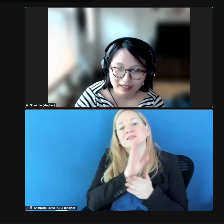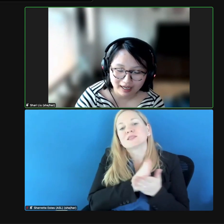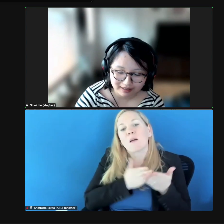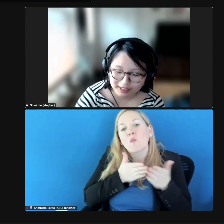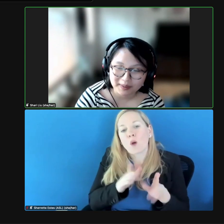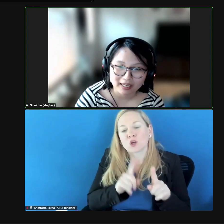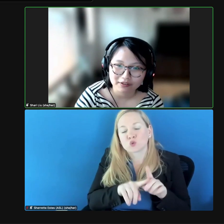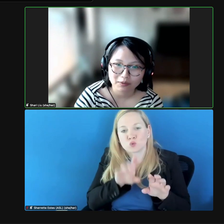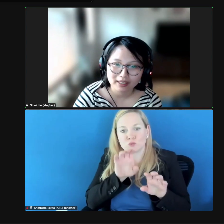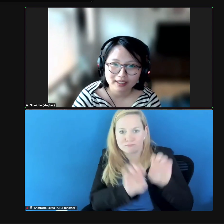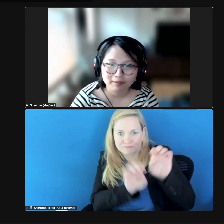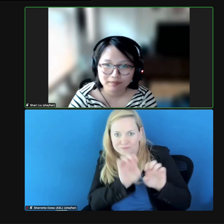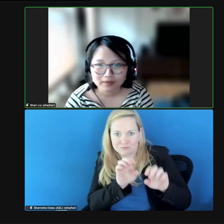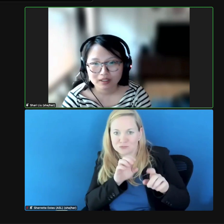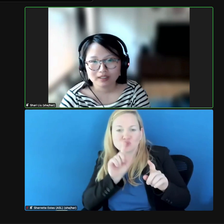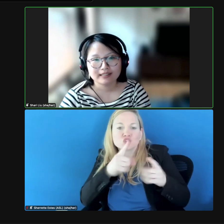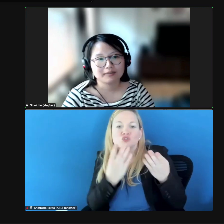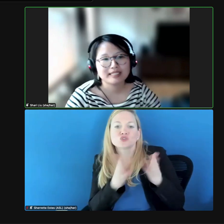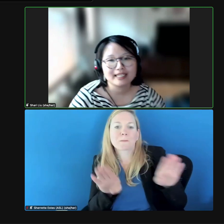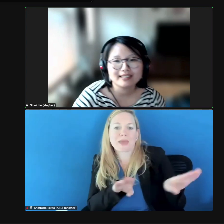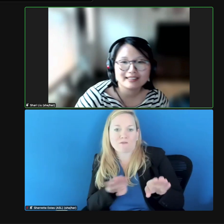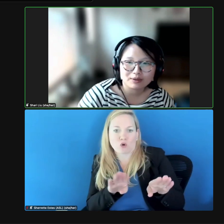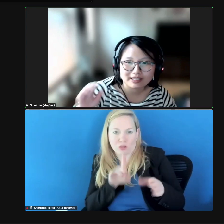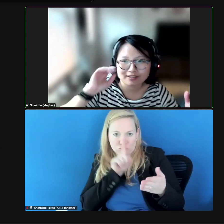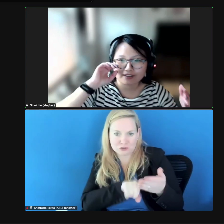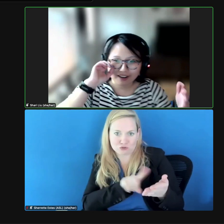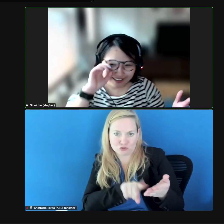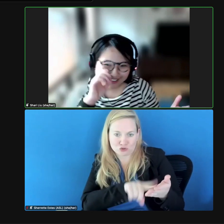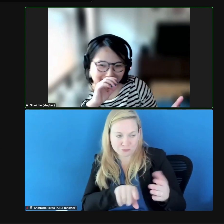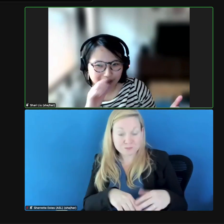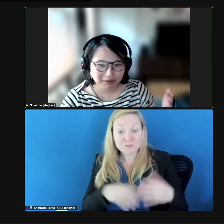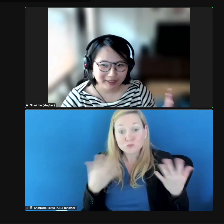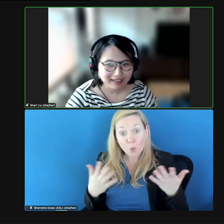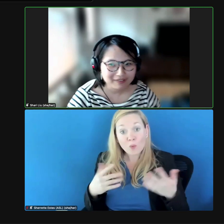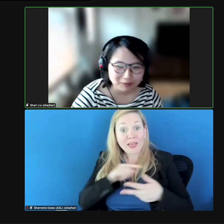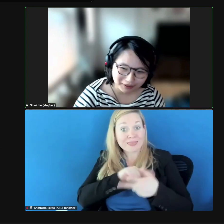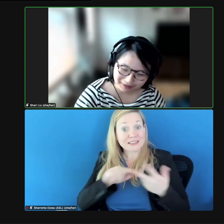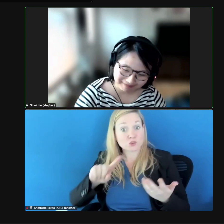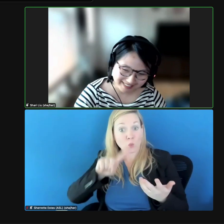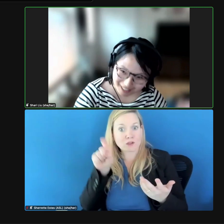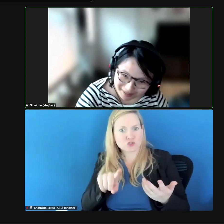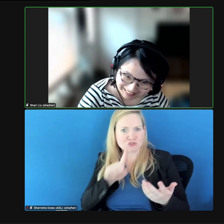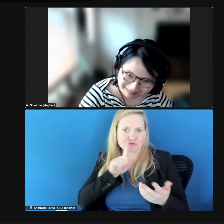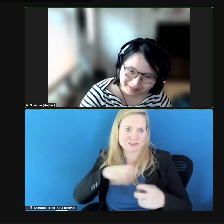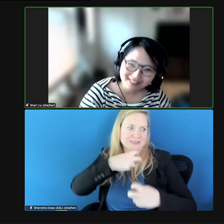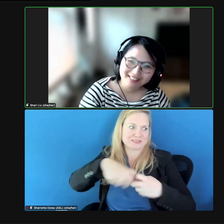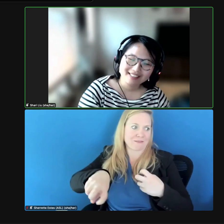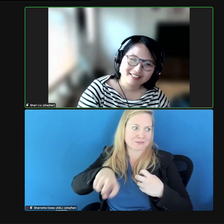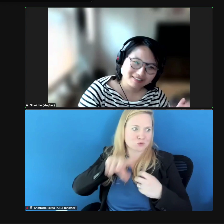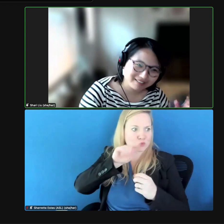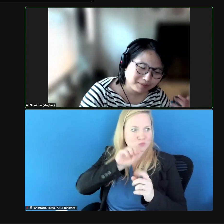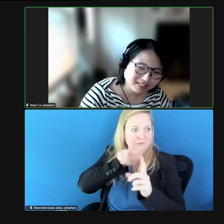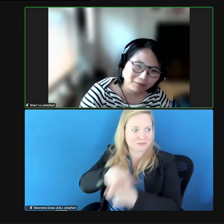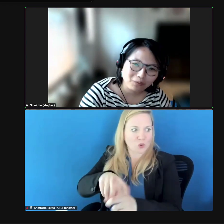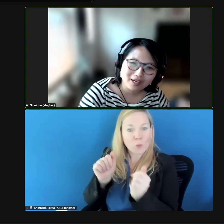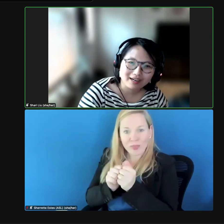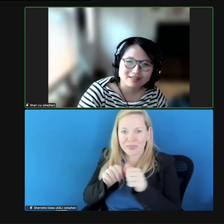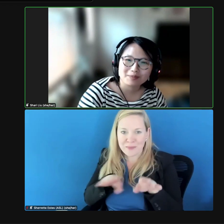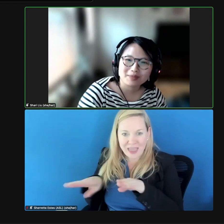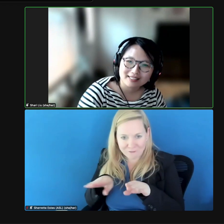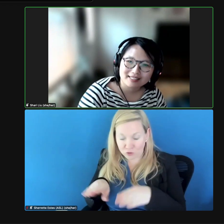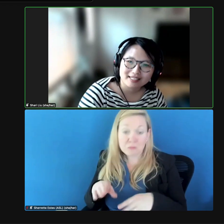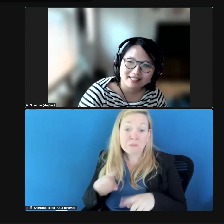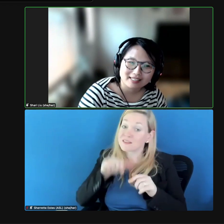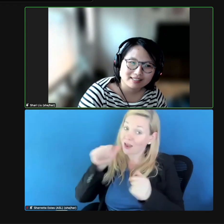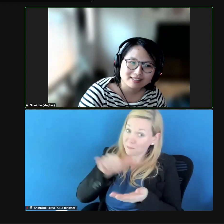behavioral work. So we said that these questions are hard to study with behavior, but it's not impossible. So I'll present one